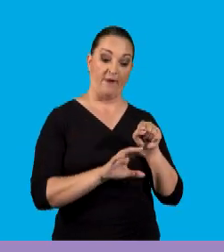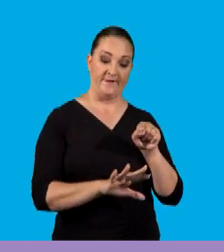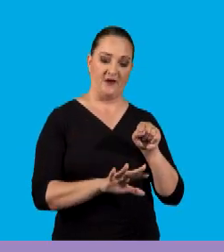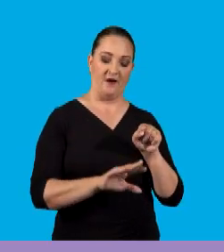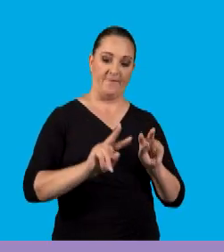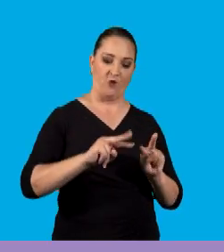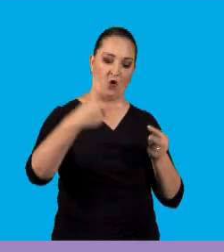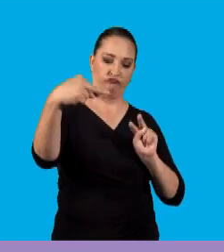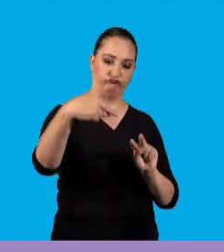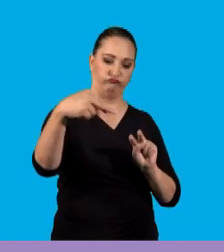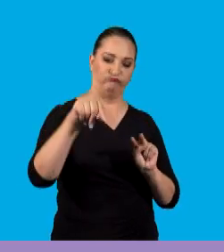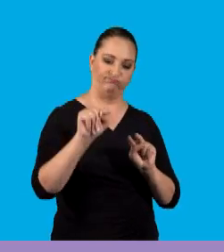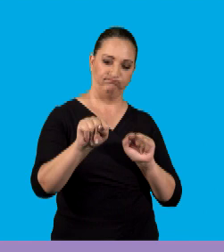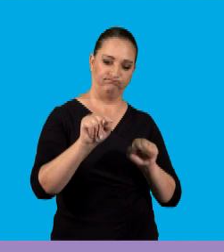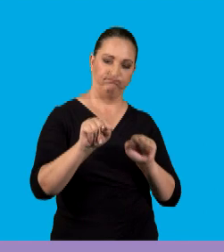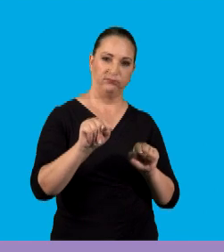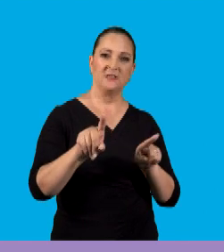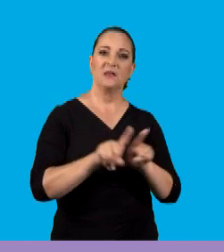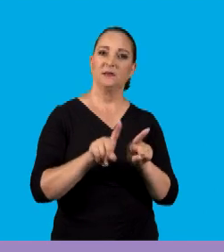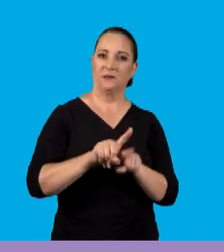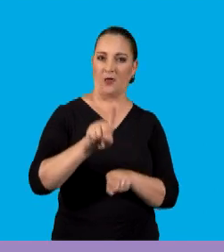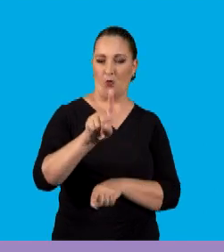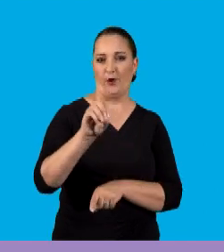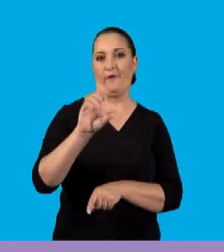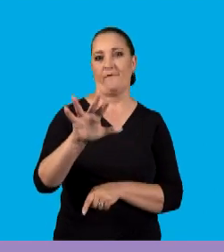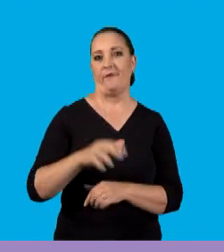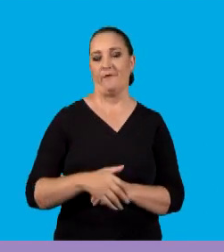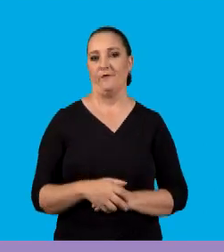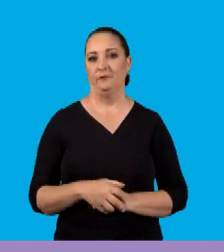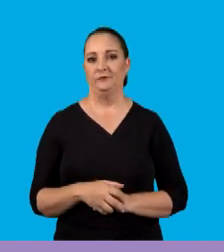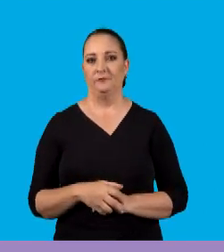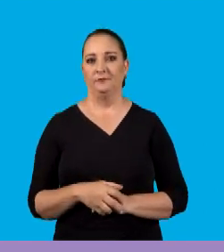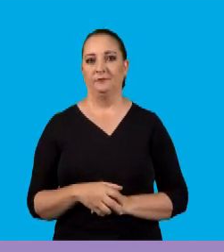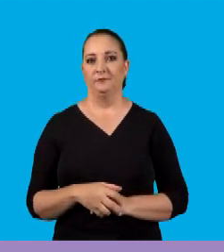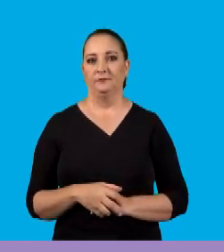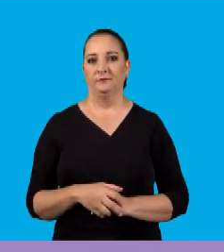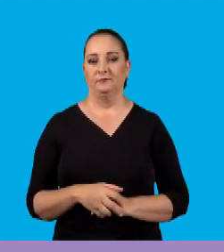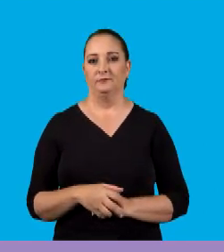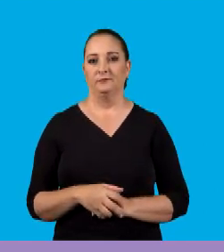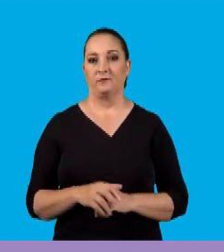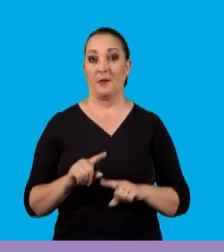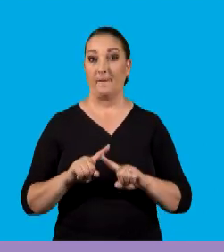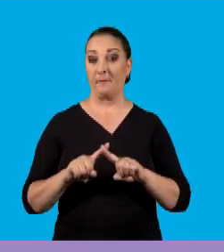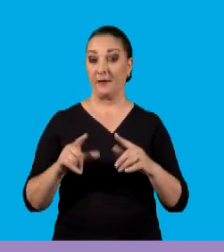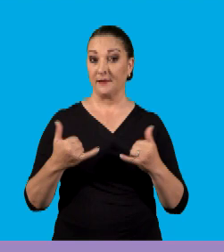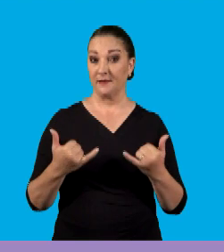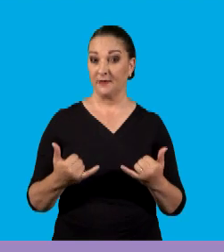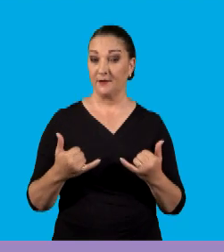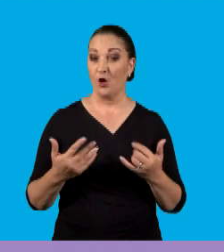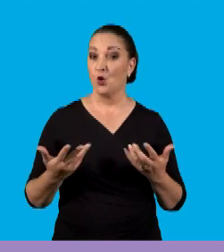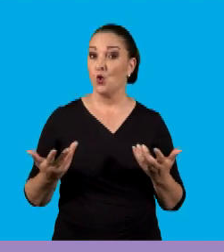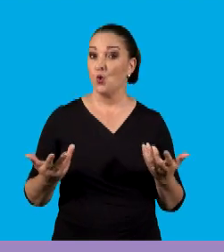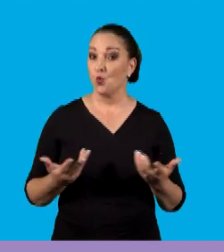is 105, that angle is also 105 degrees. And now, where that angle